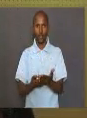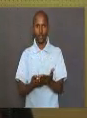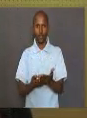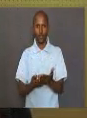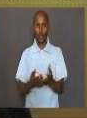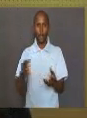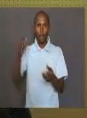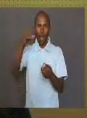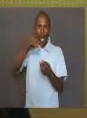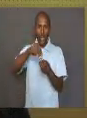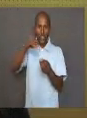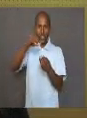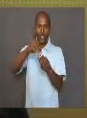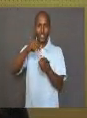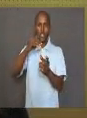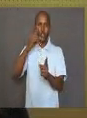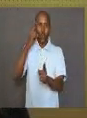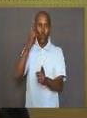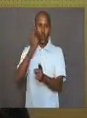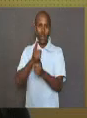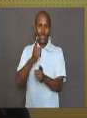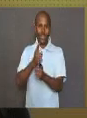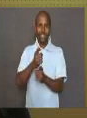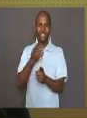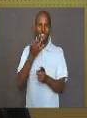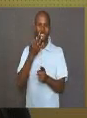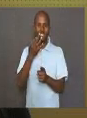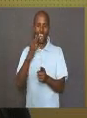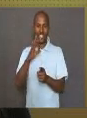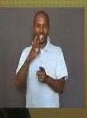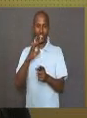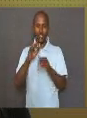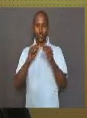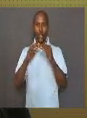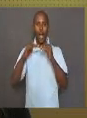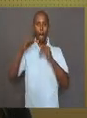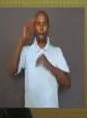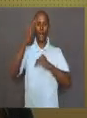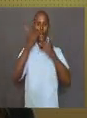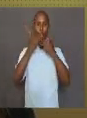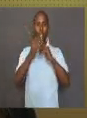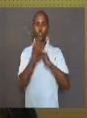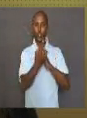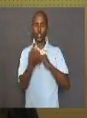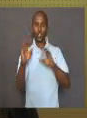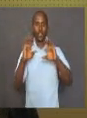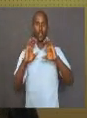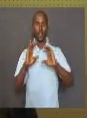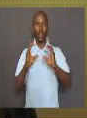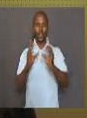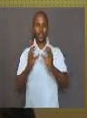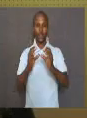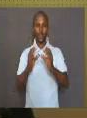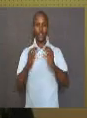By adding the correction factor to the upper limits of each class